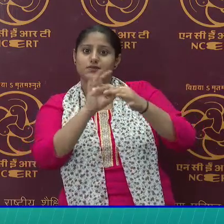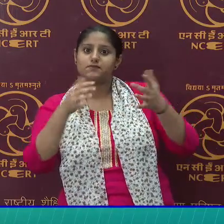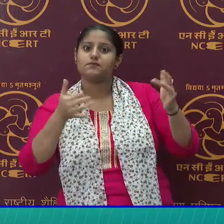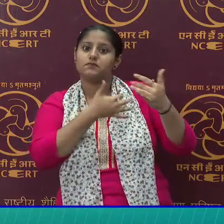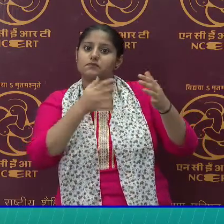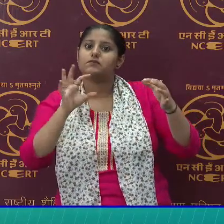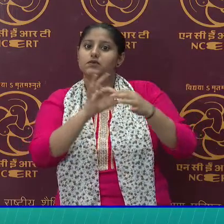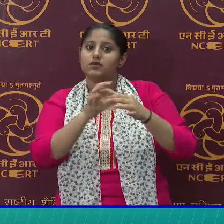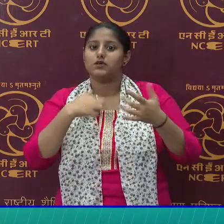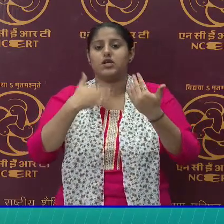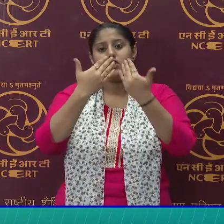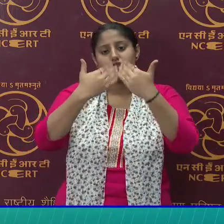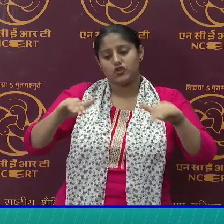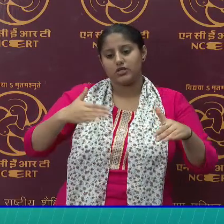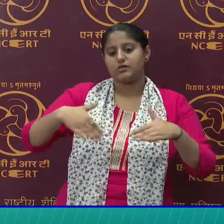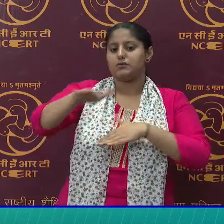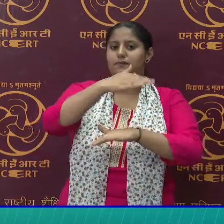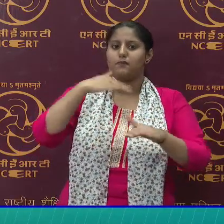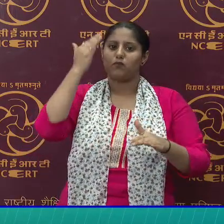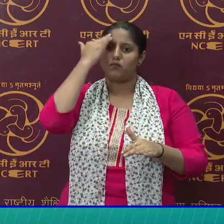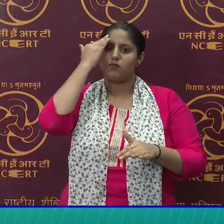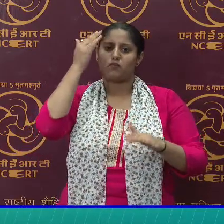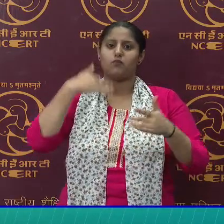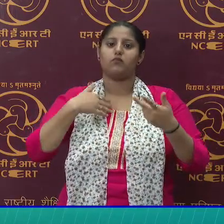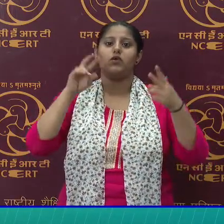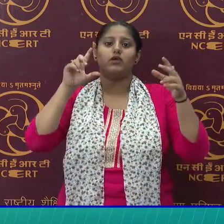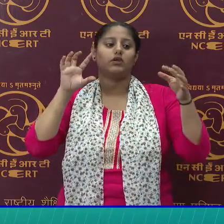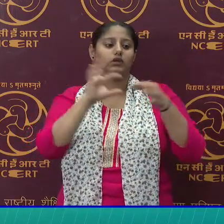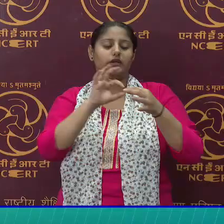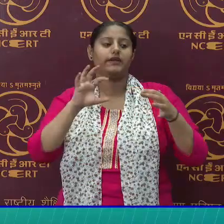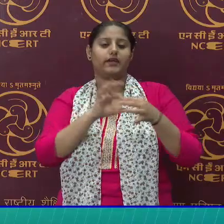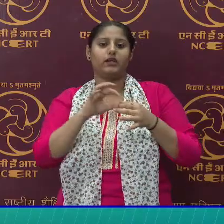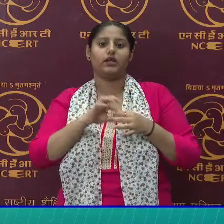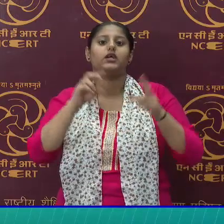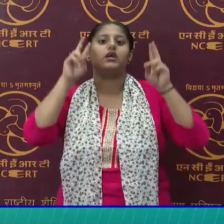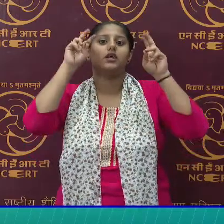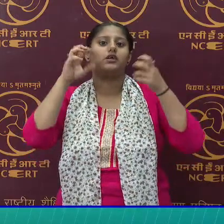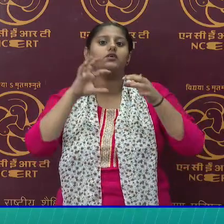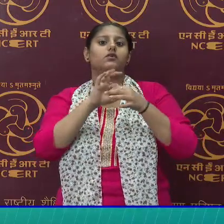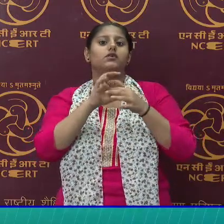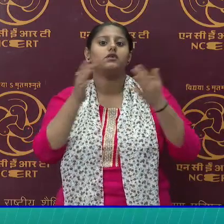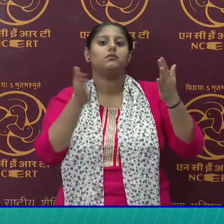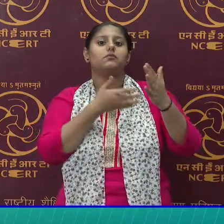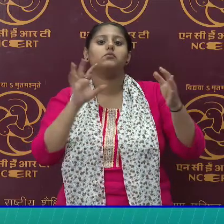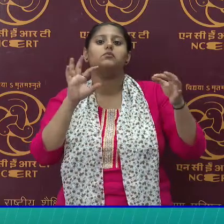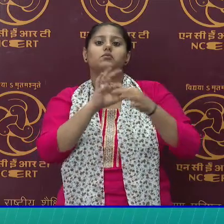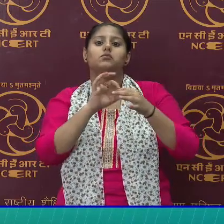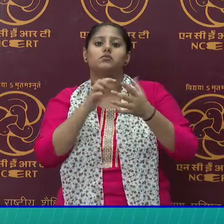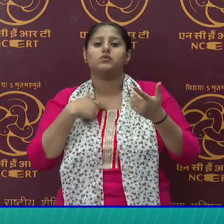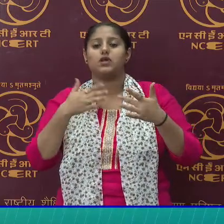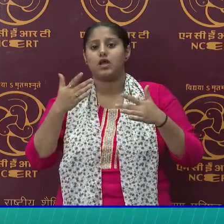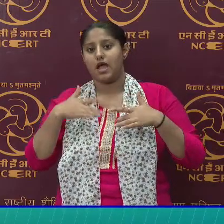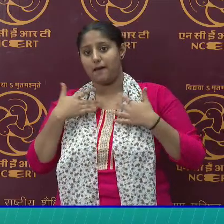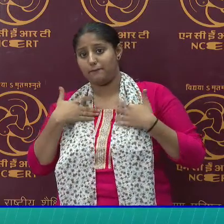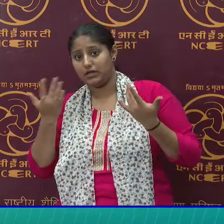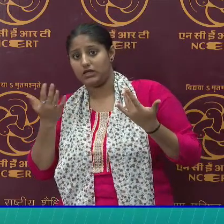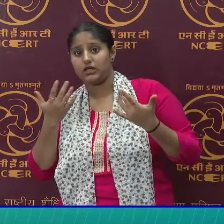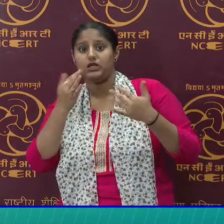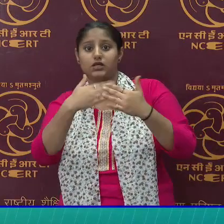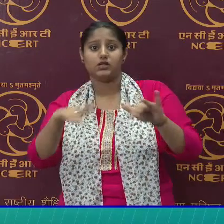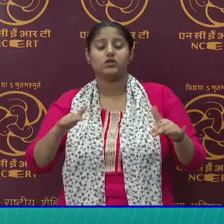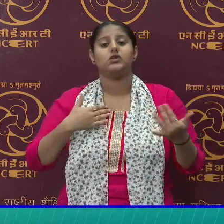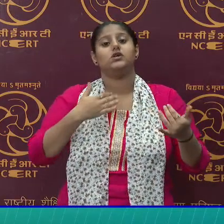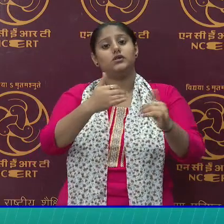that children will actually know and relate the title to the instrument. We have a number of children, happy children, playing